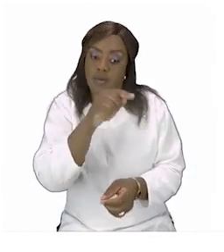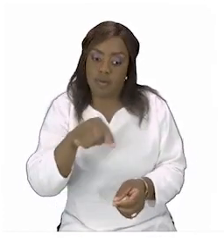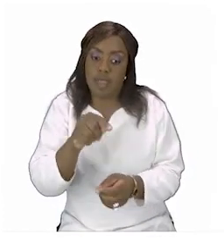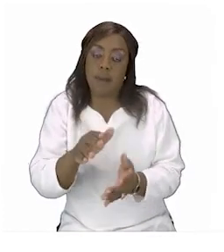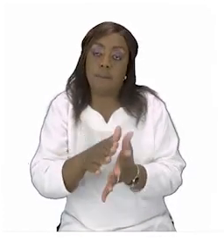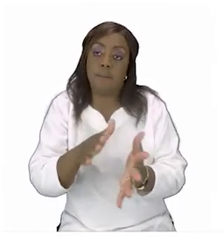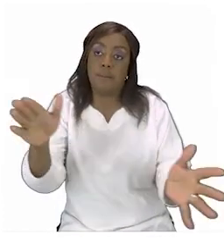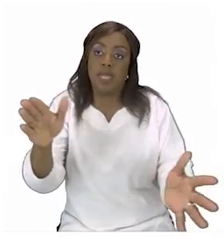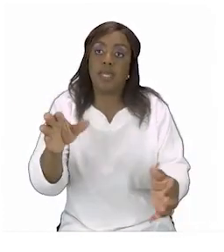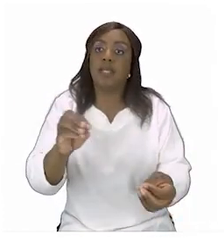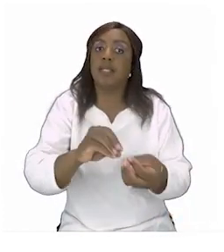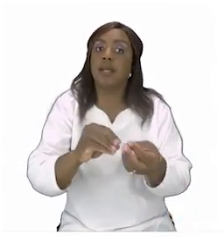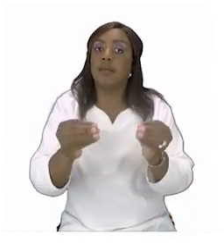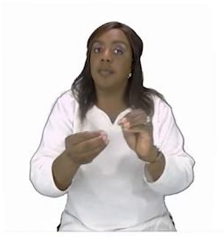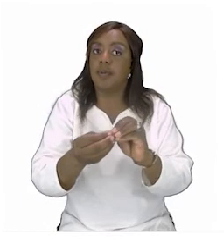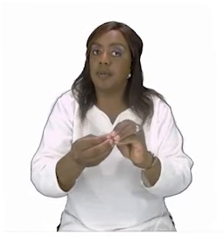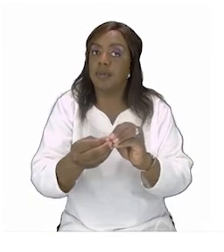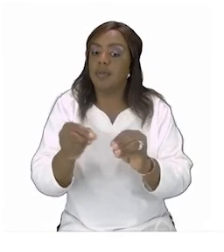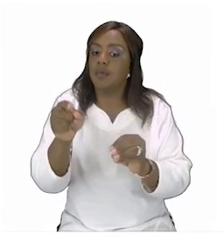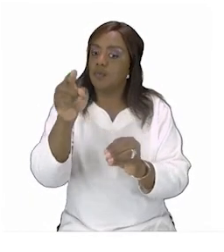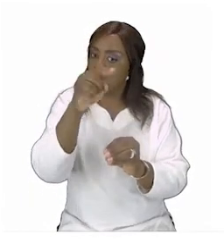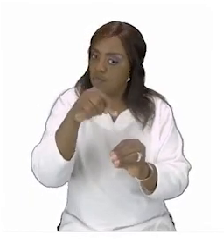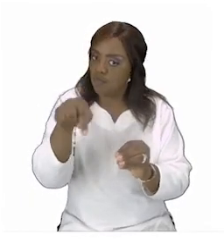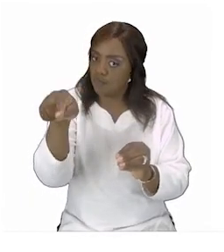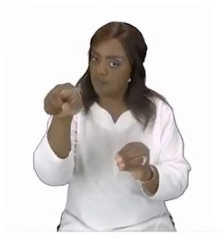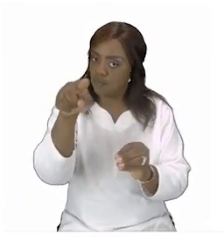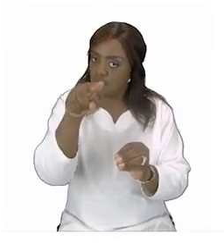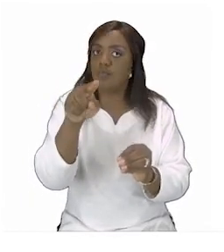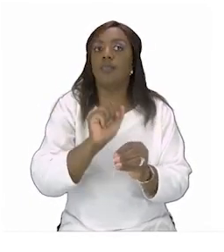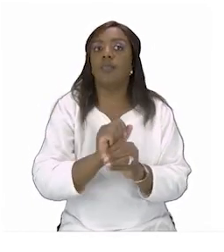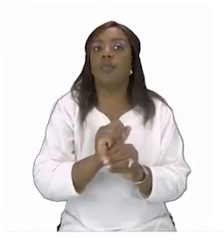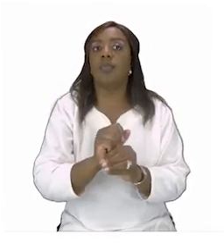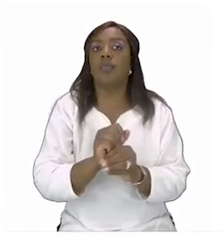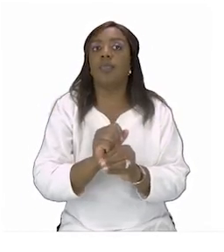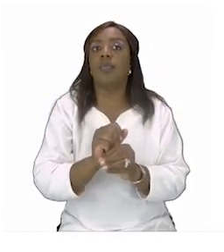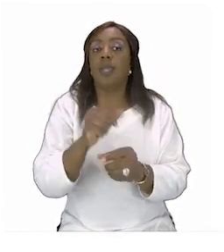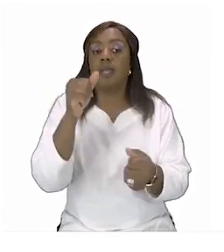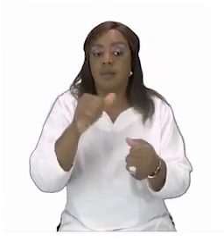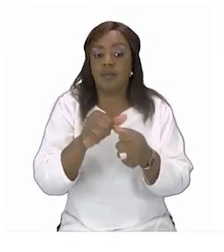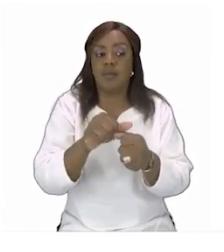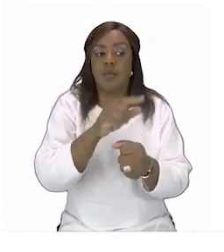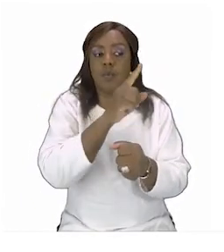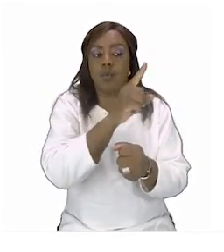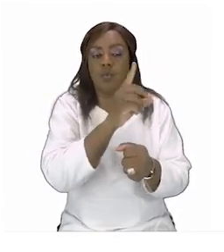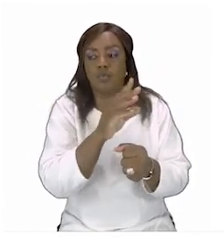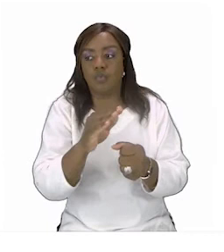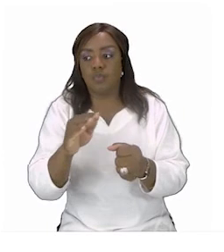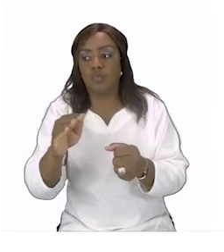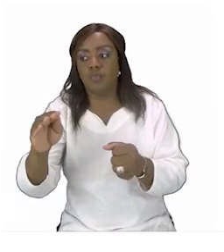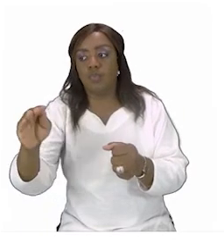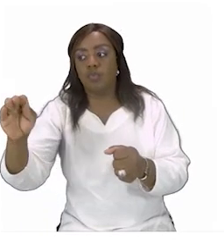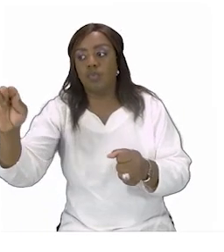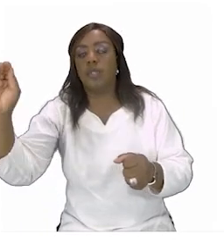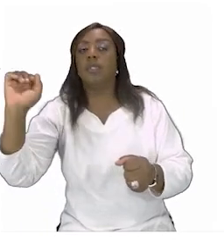number. Remember, bigger numbers on a number line are further down the number line. If you look at the